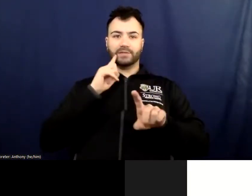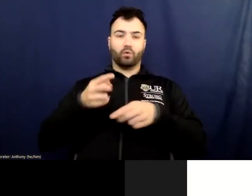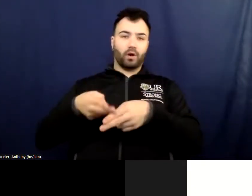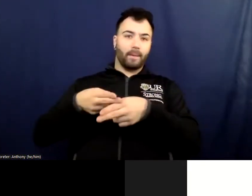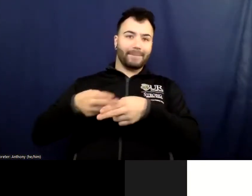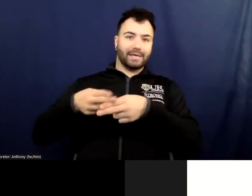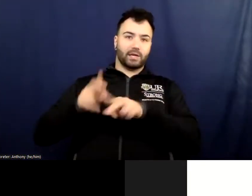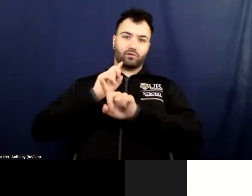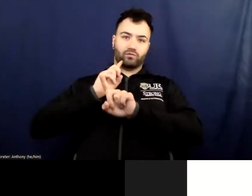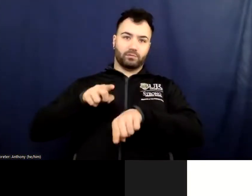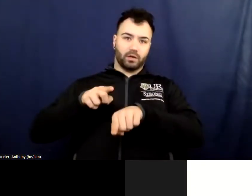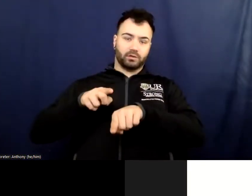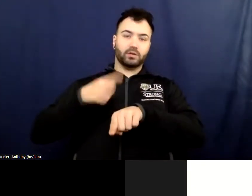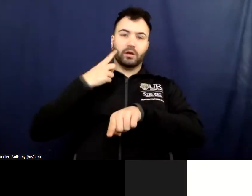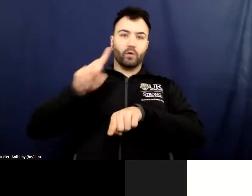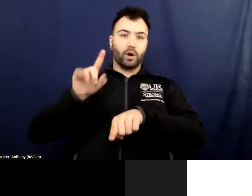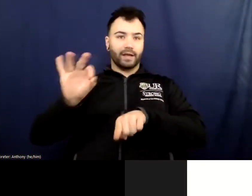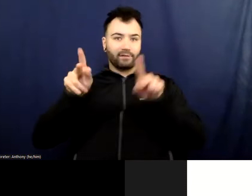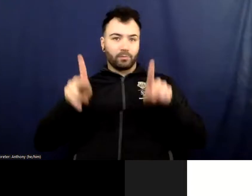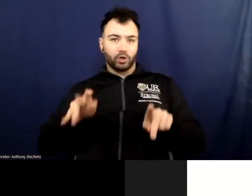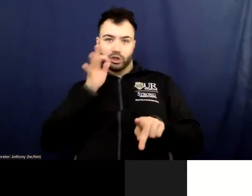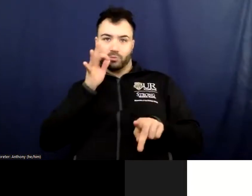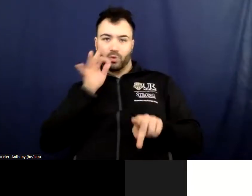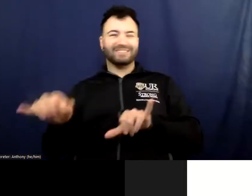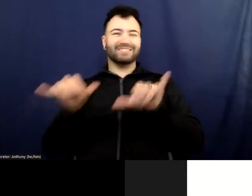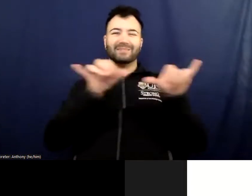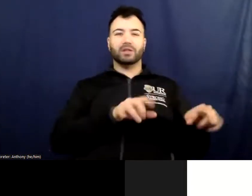an immediate result, like breathalyzers.